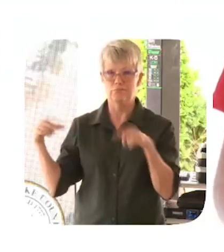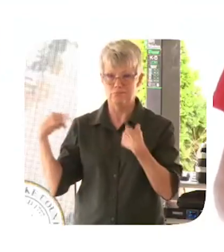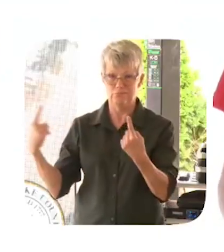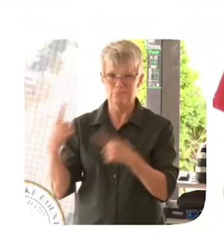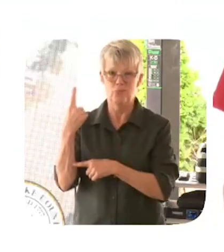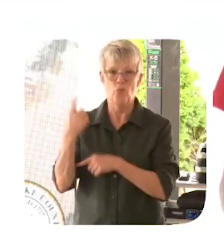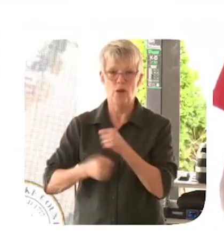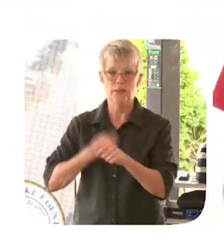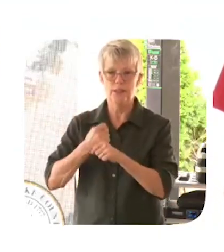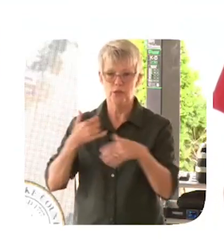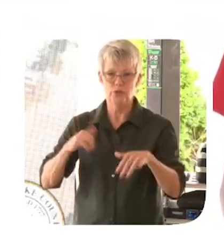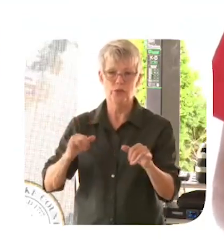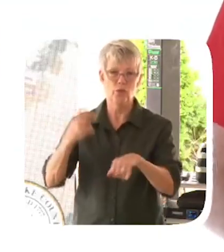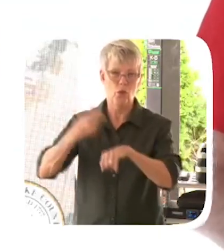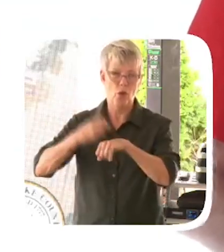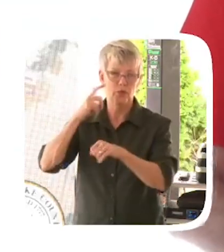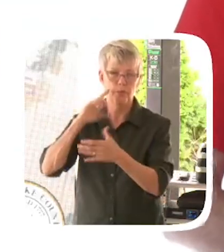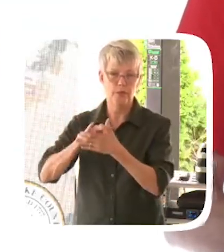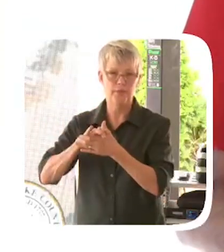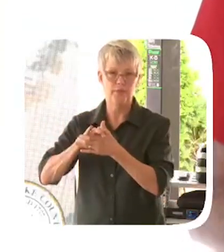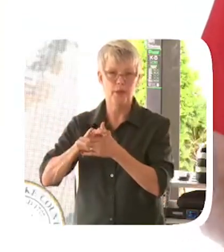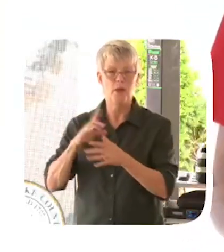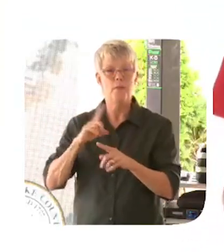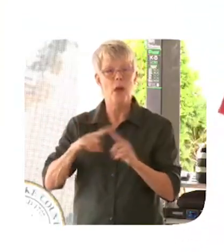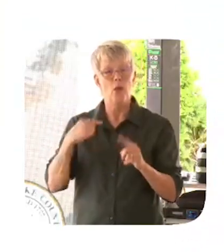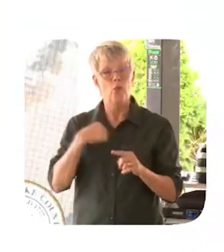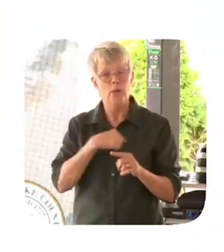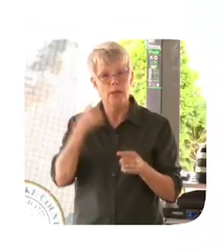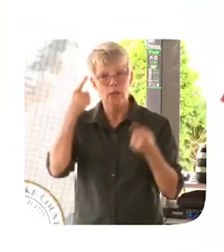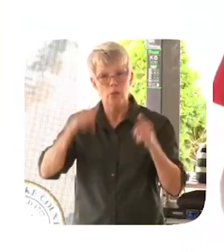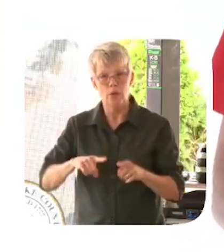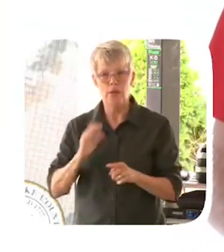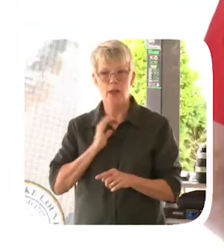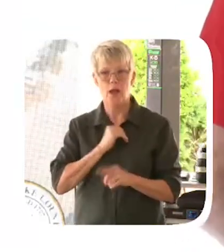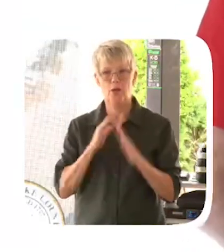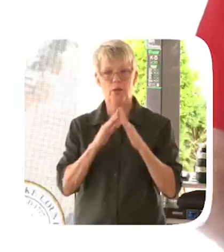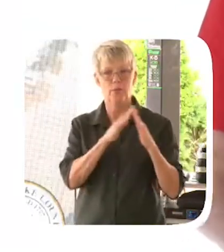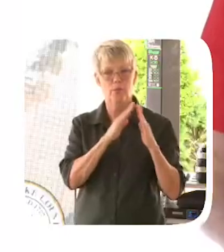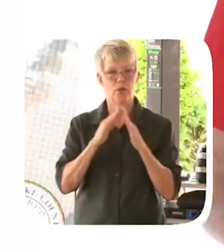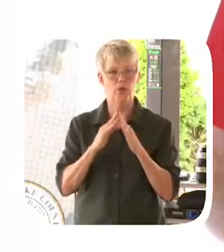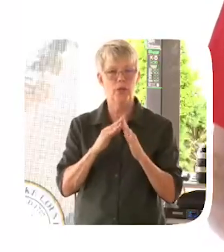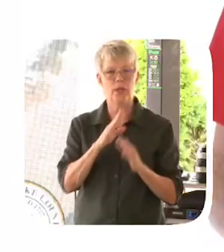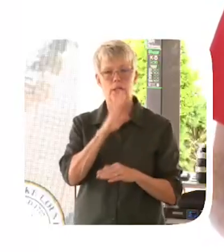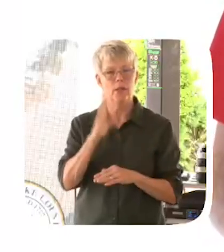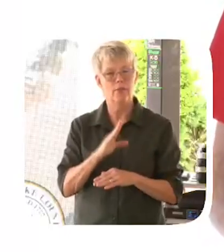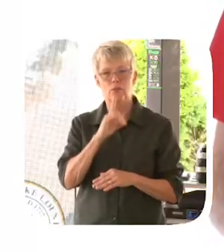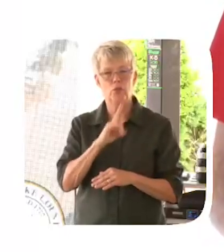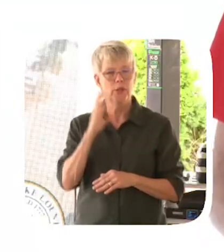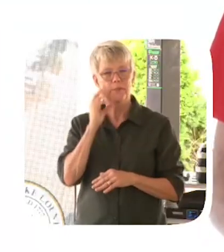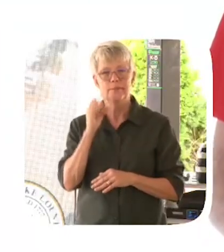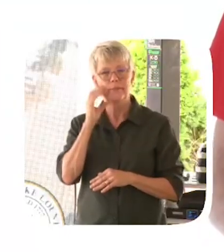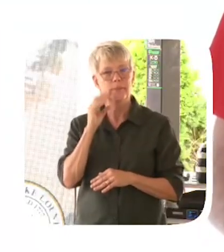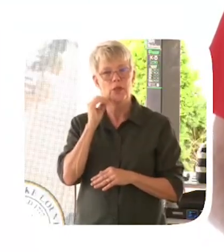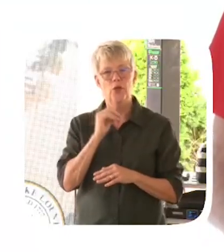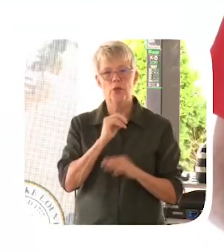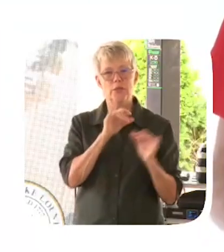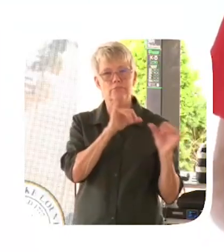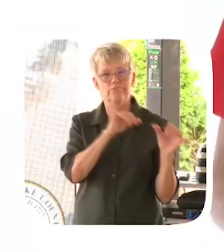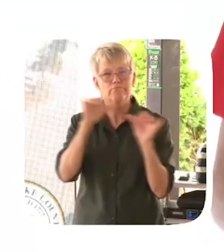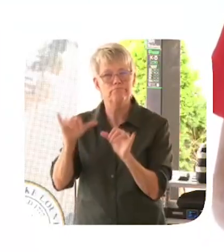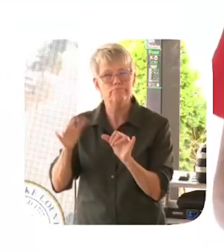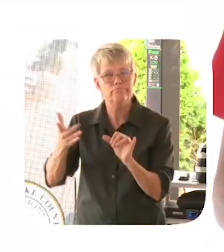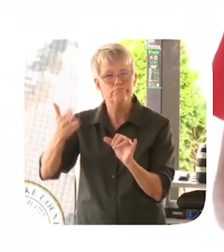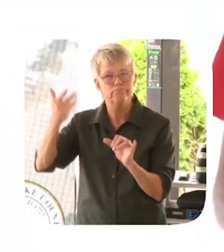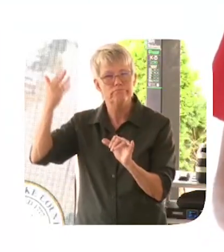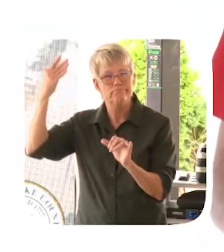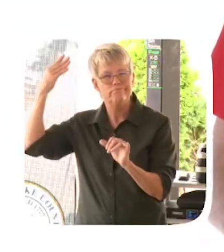it? I think we would all agree that our community has never experienced anything quite like we did 1 year ago today. As I